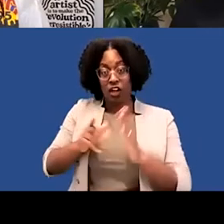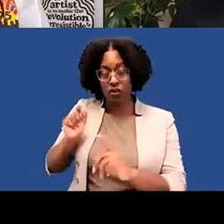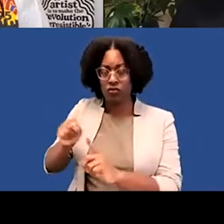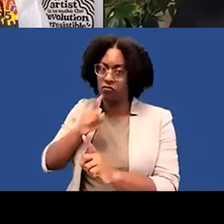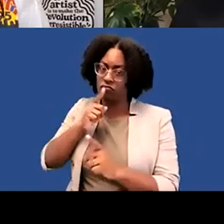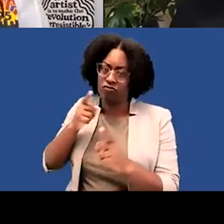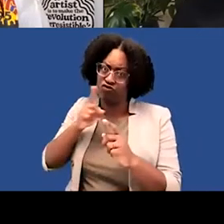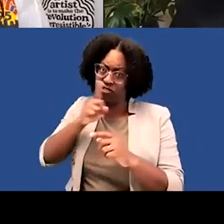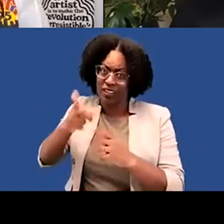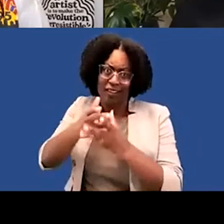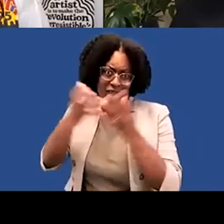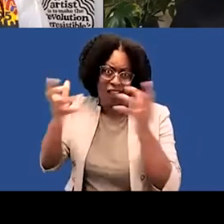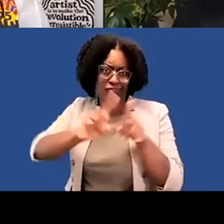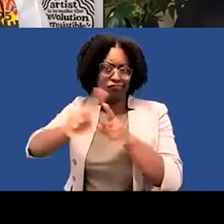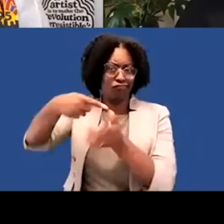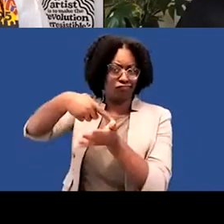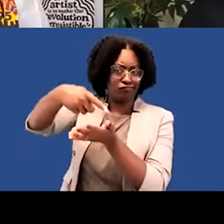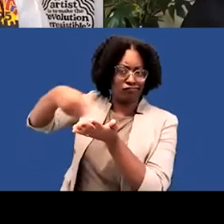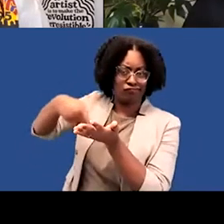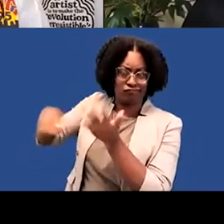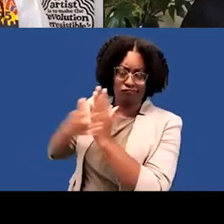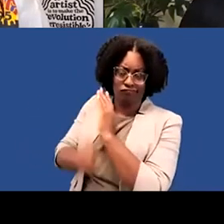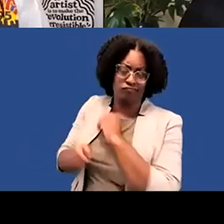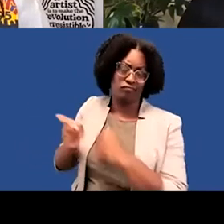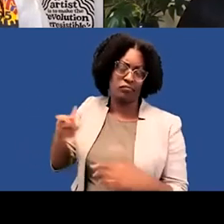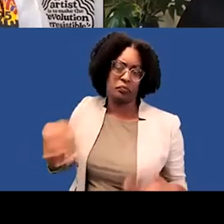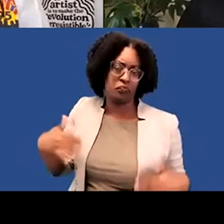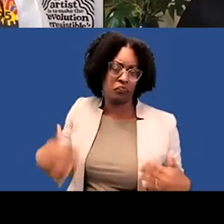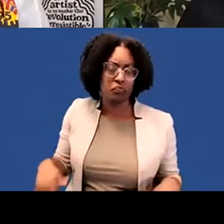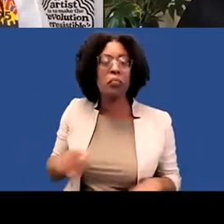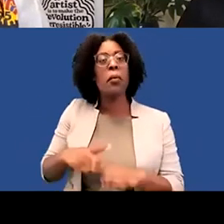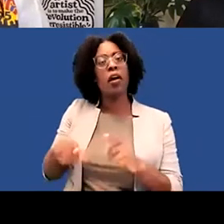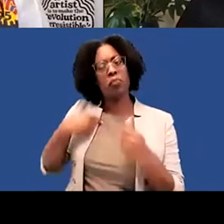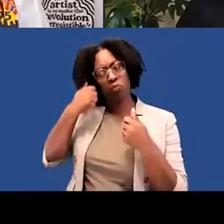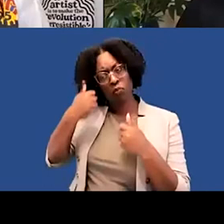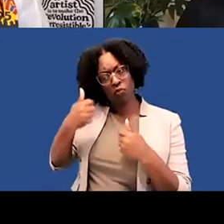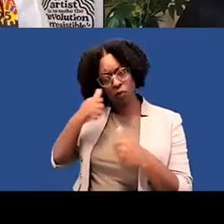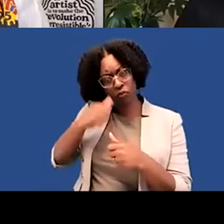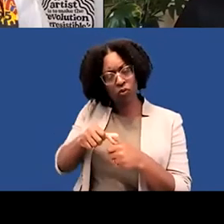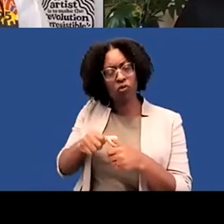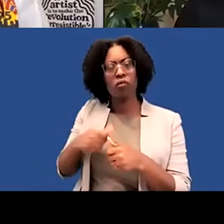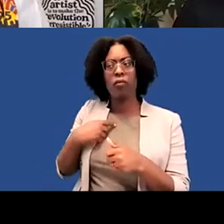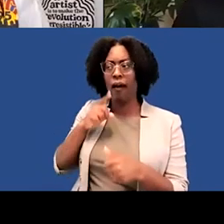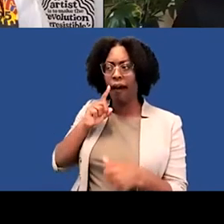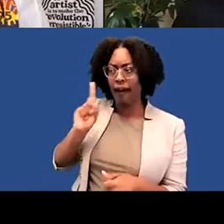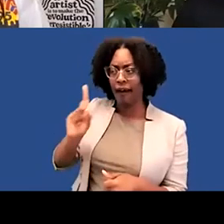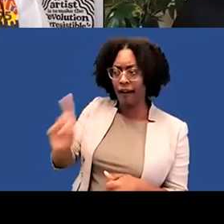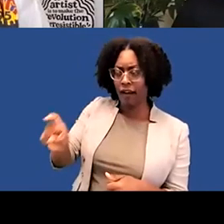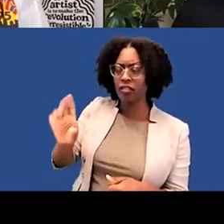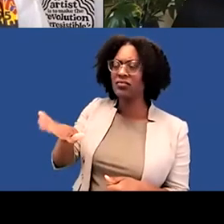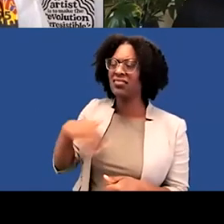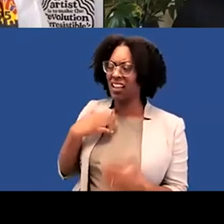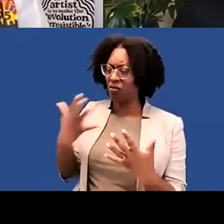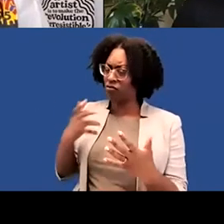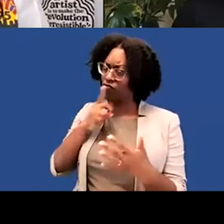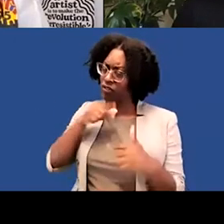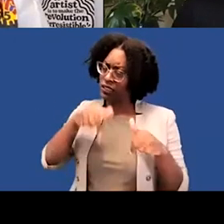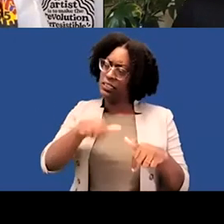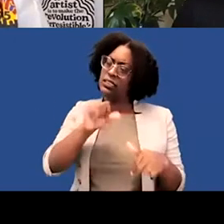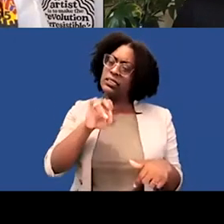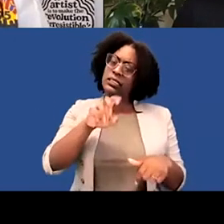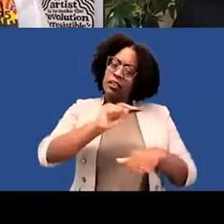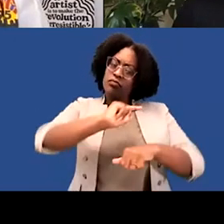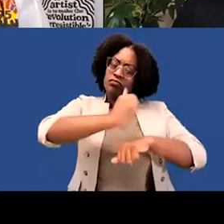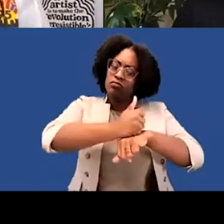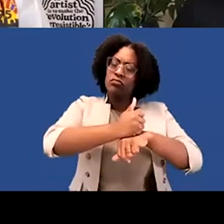set, I really wanted it to feel something like an extension of a home or my home. And so what happens when I